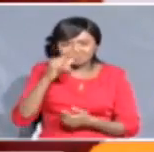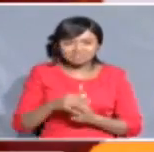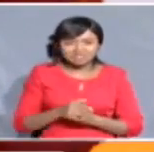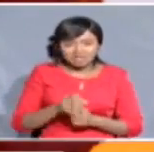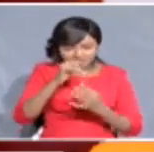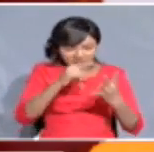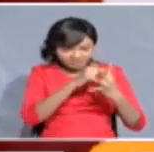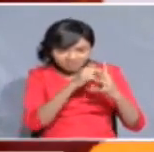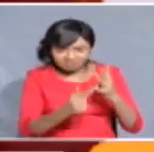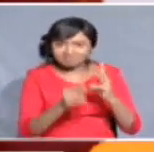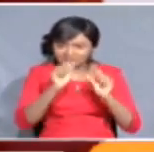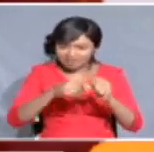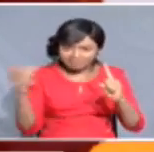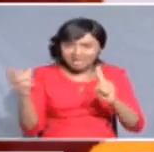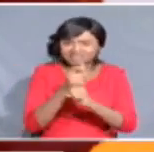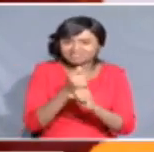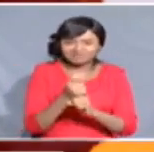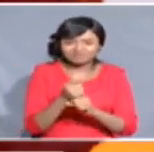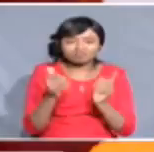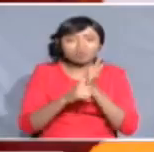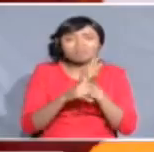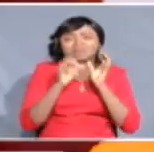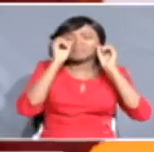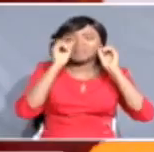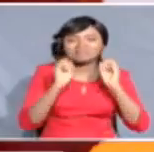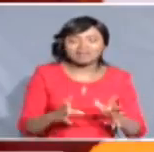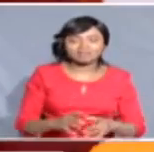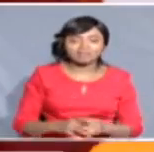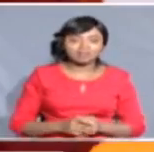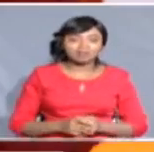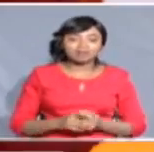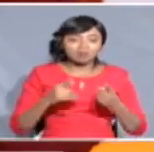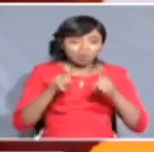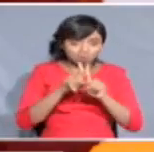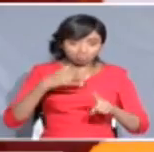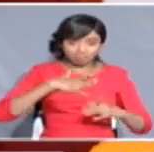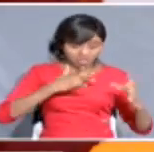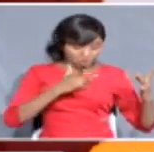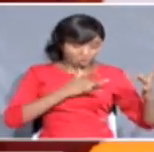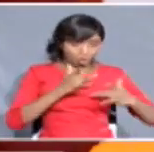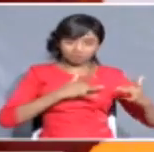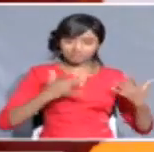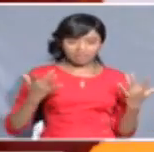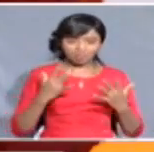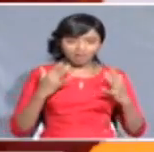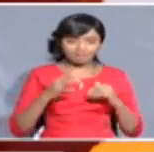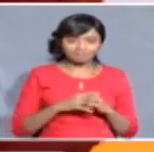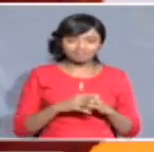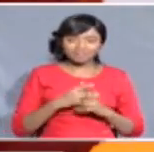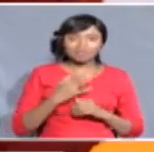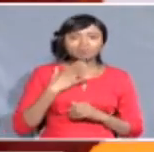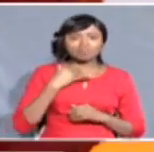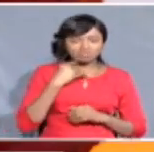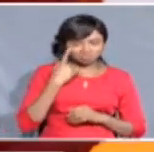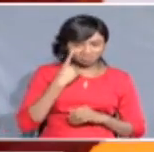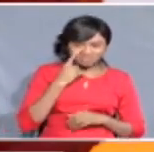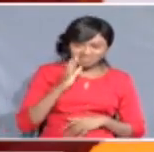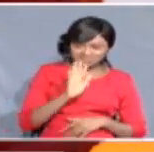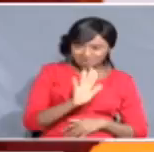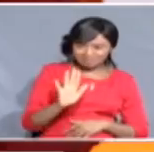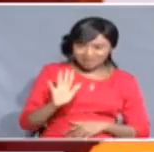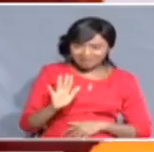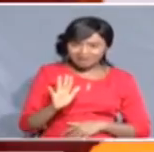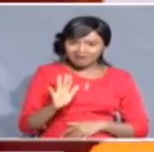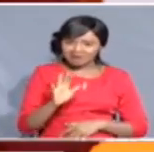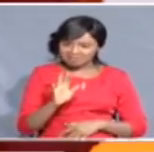able to do that? And for me, what I was concerned about was seeing goodwill in doing all